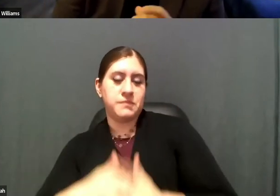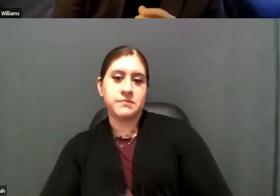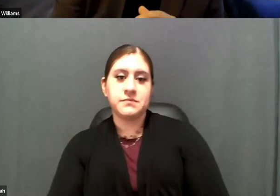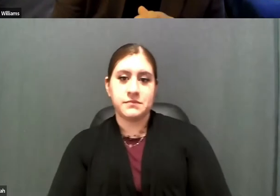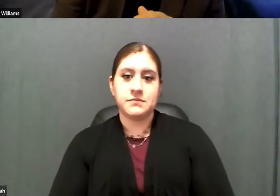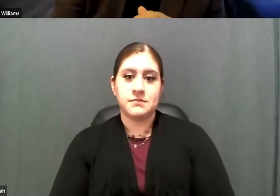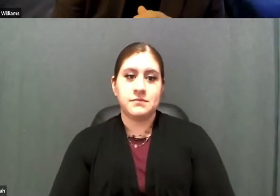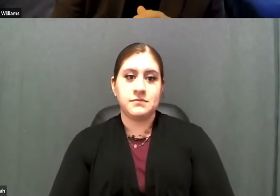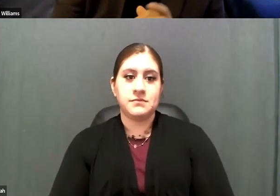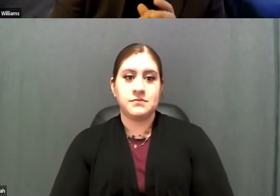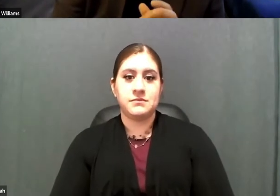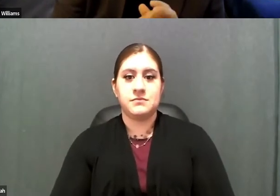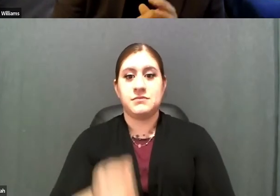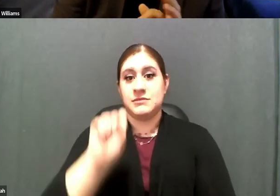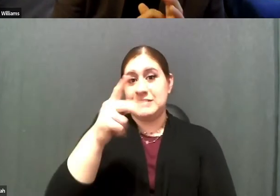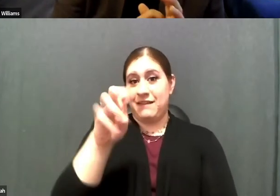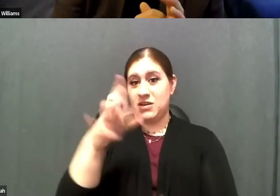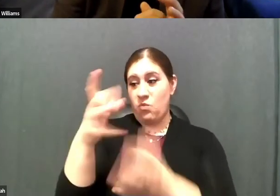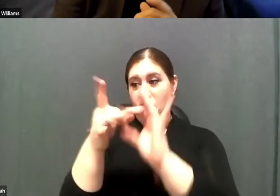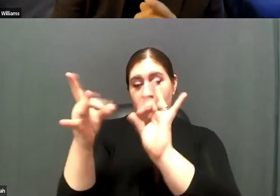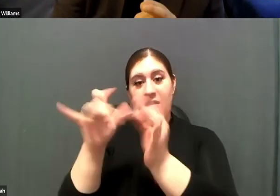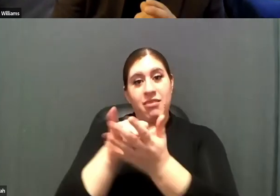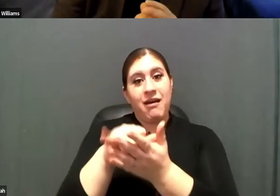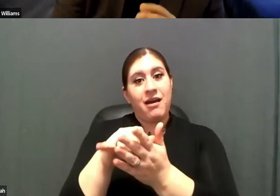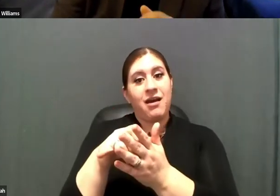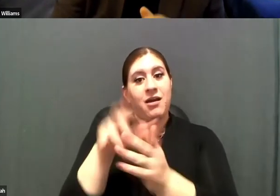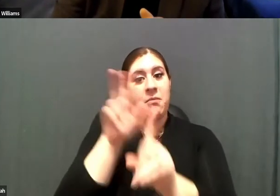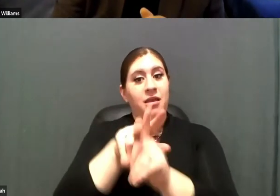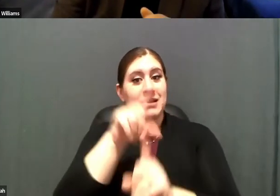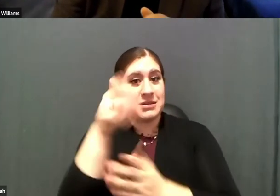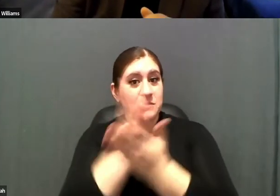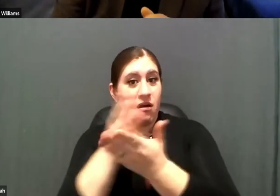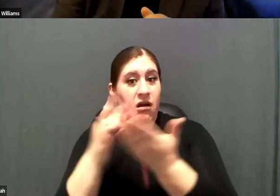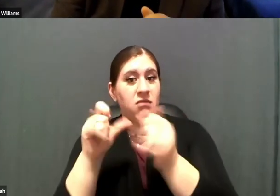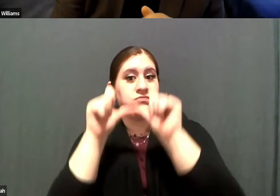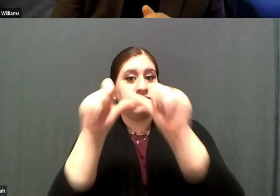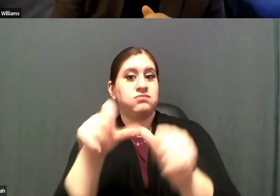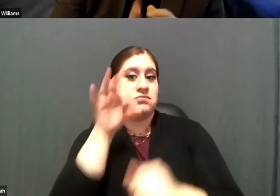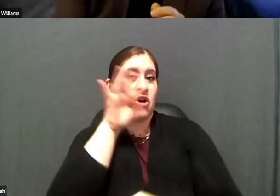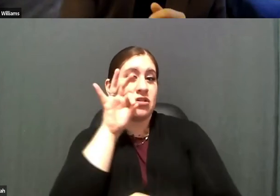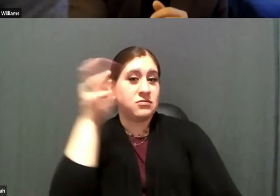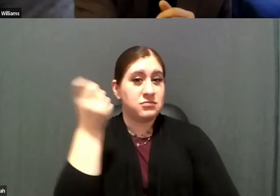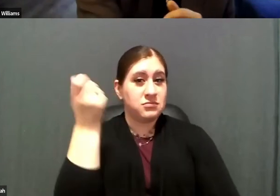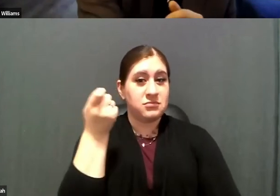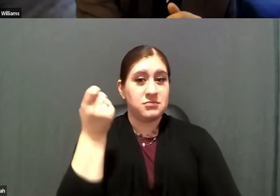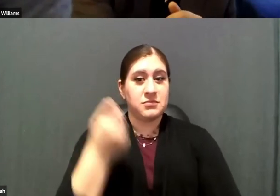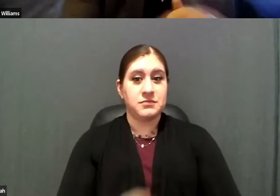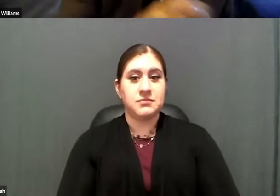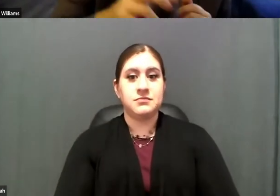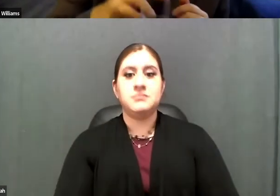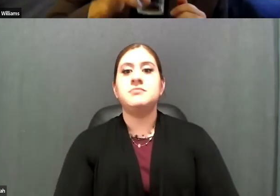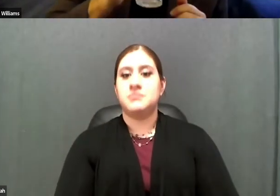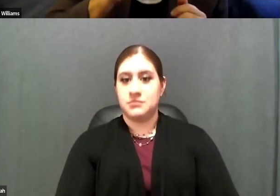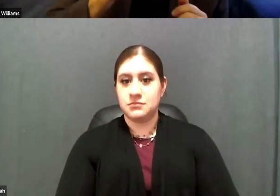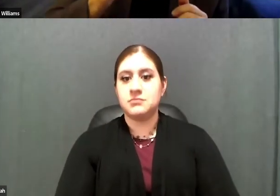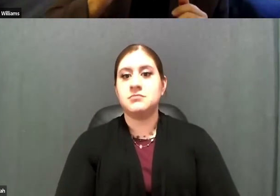Awesome. Stephanie, I don't know if you'd like to talk about the Apply Texas portion and maybe the continuing Cardinal scholarship. Yeah, so